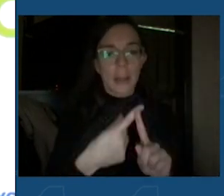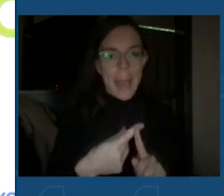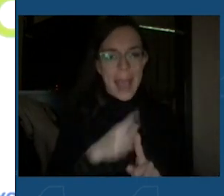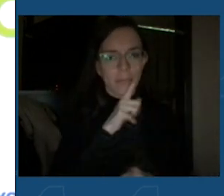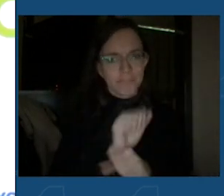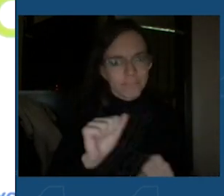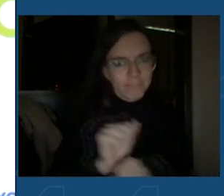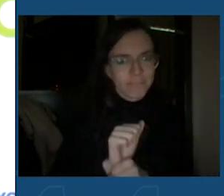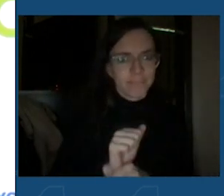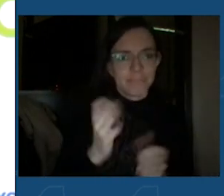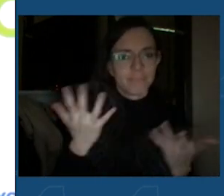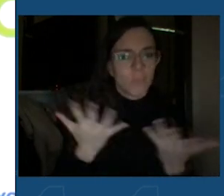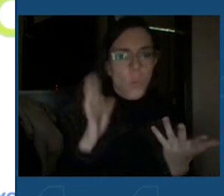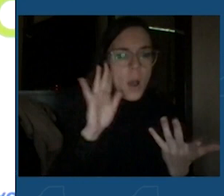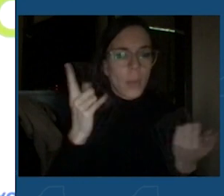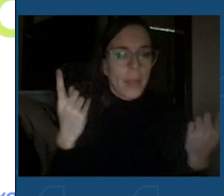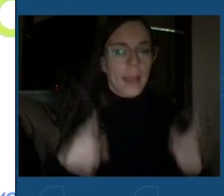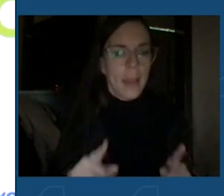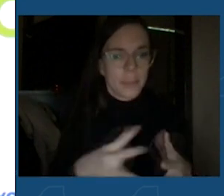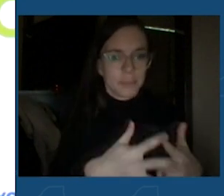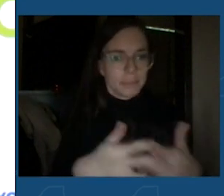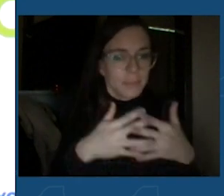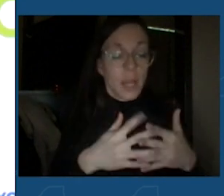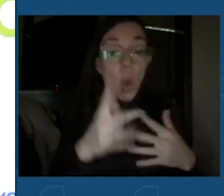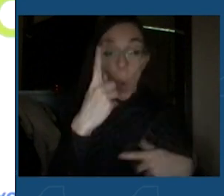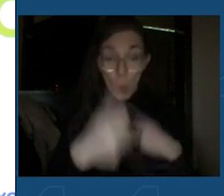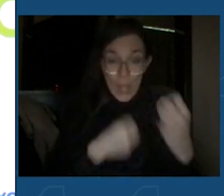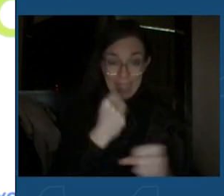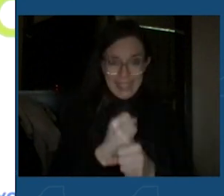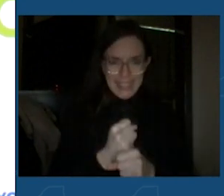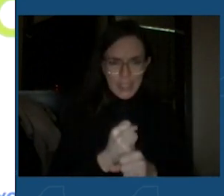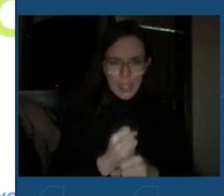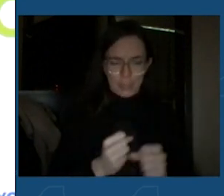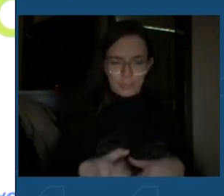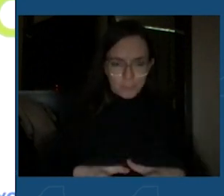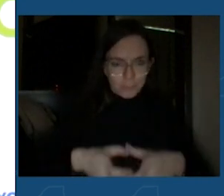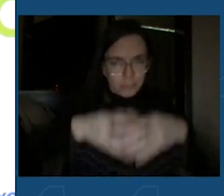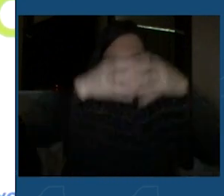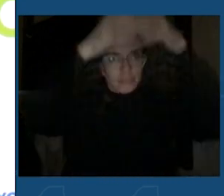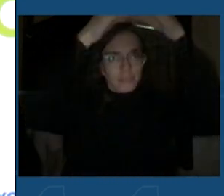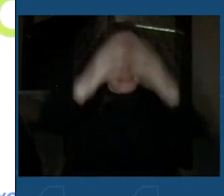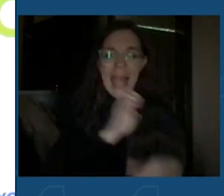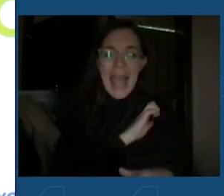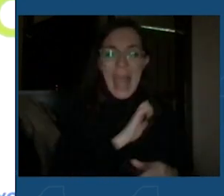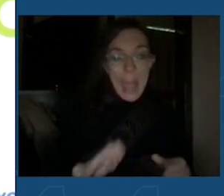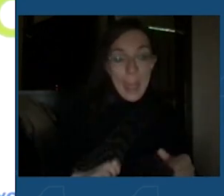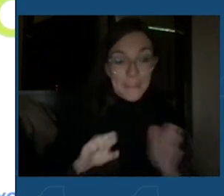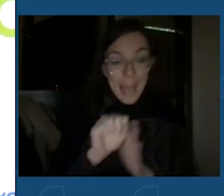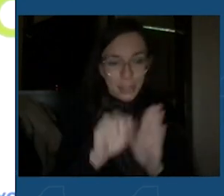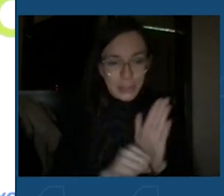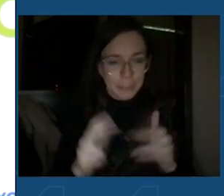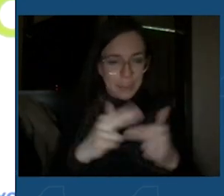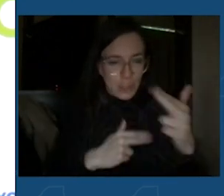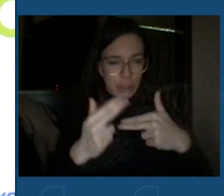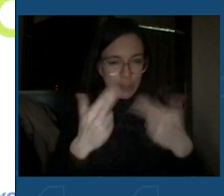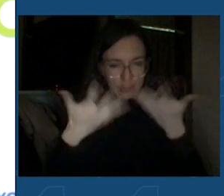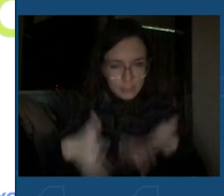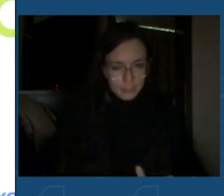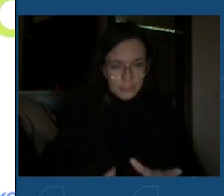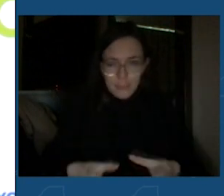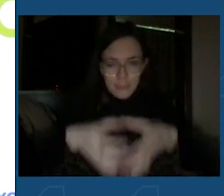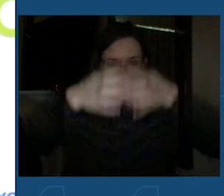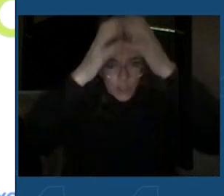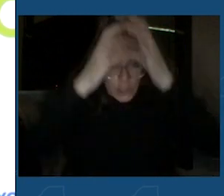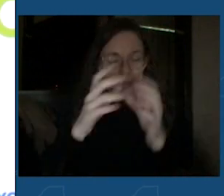country, in almost a year, this building was built. That uncertainty lingers again. There are those who